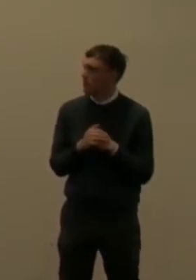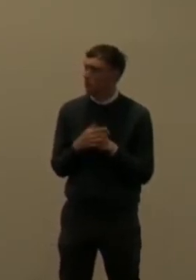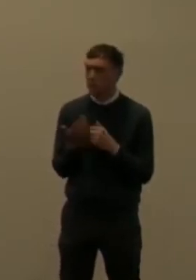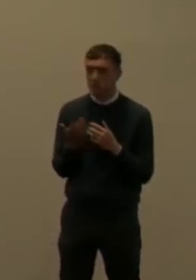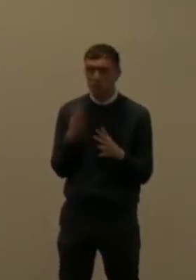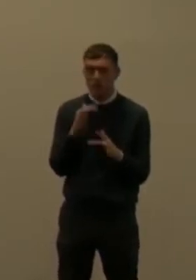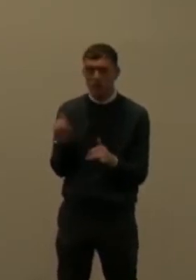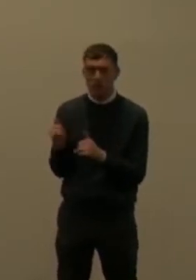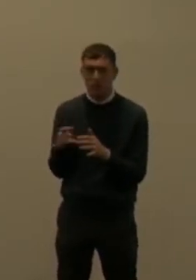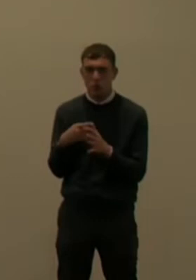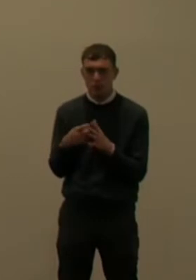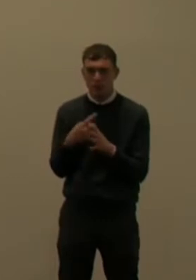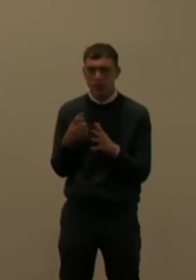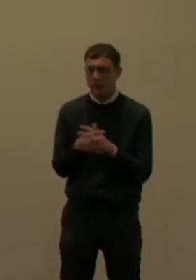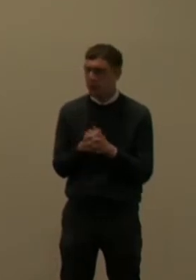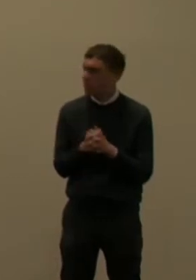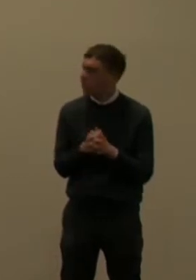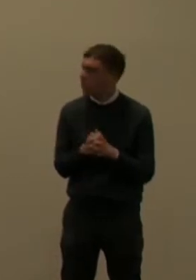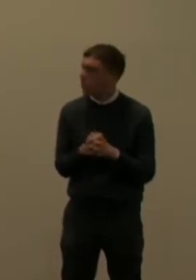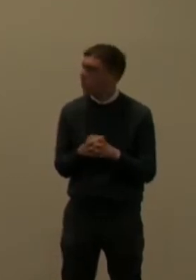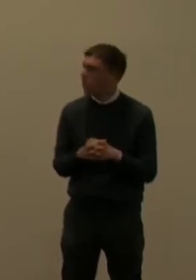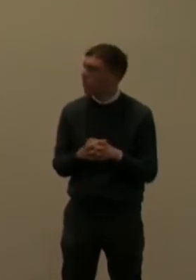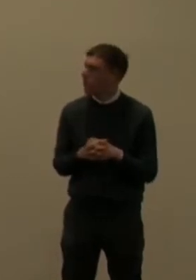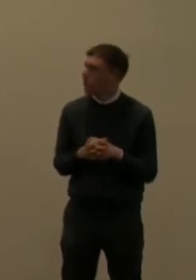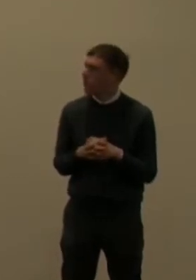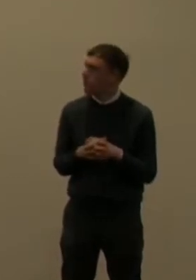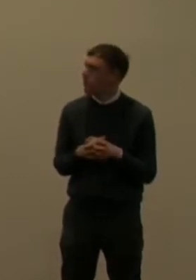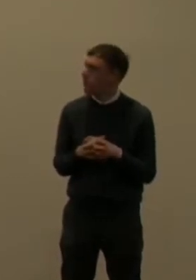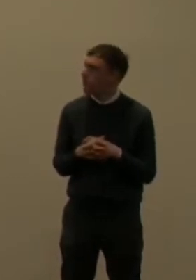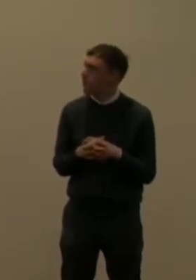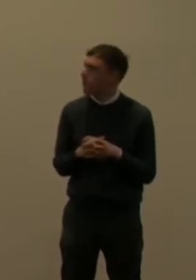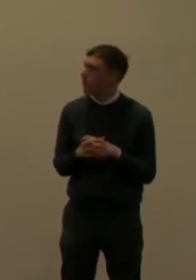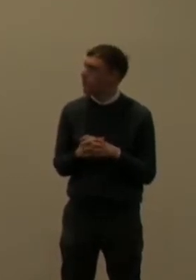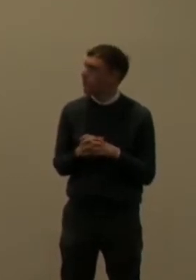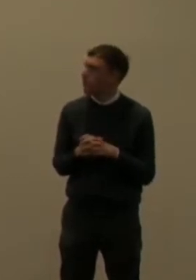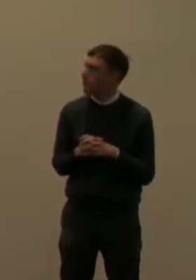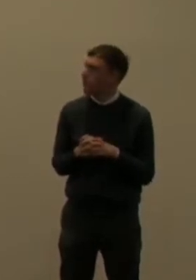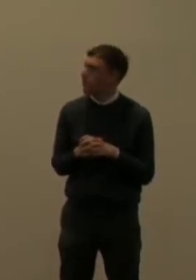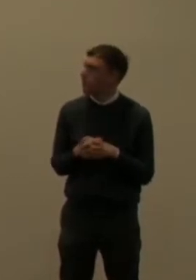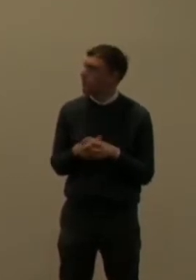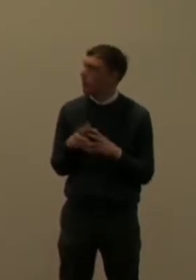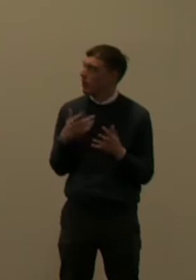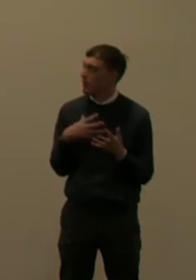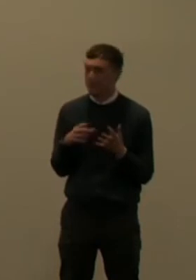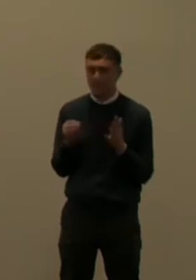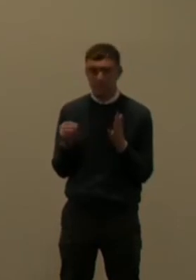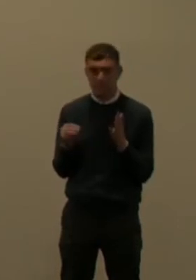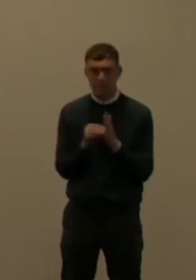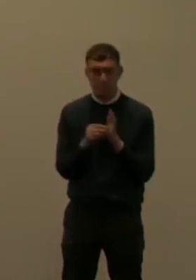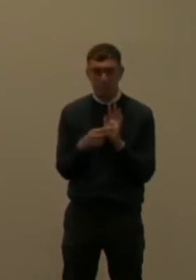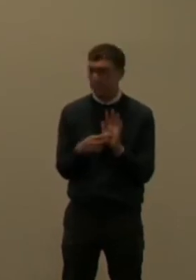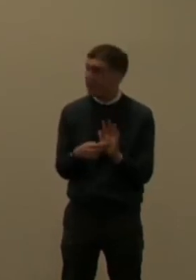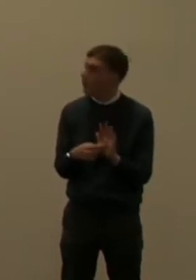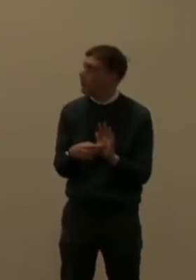Automation file, and then the directory and so on. And then here you need to provide